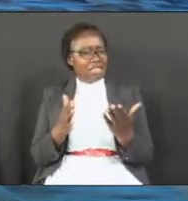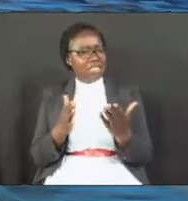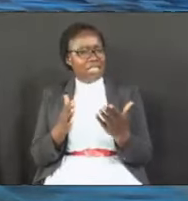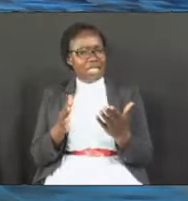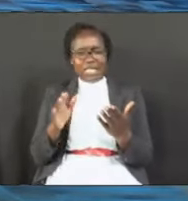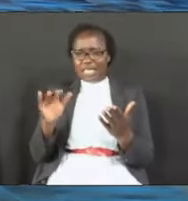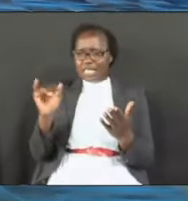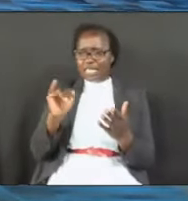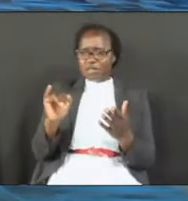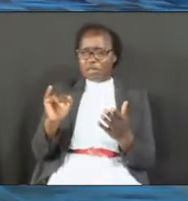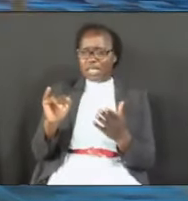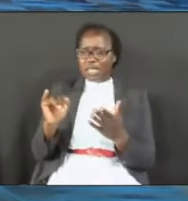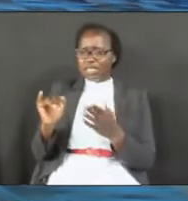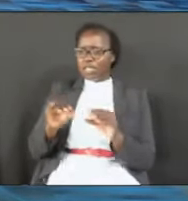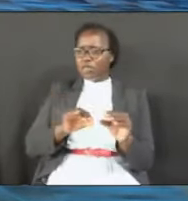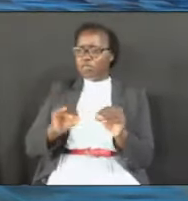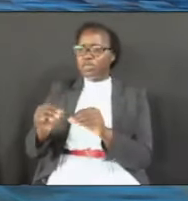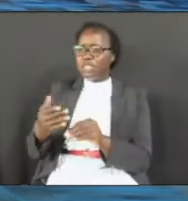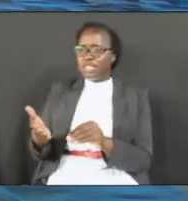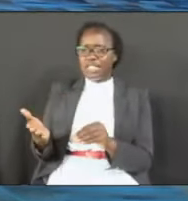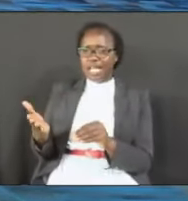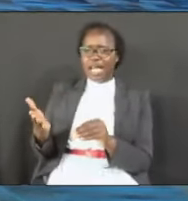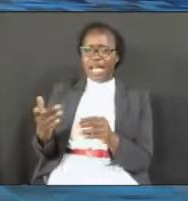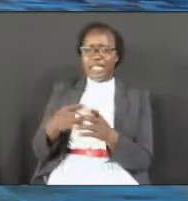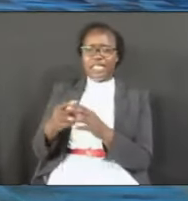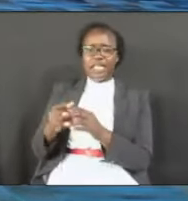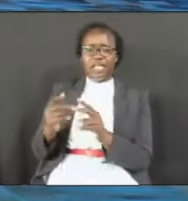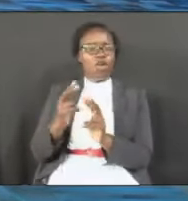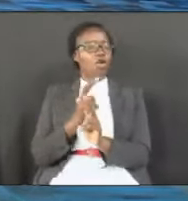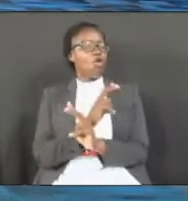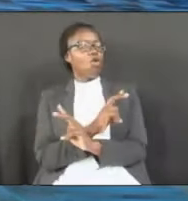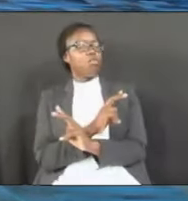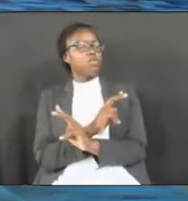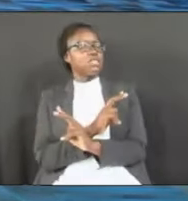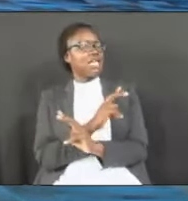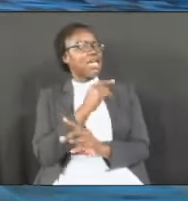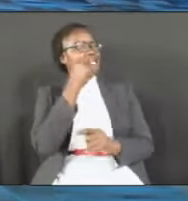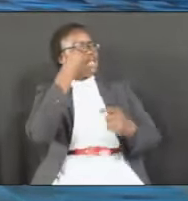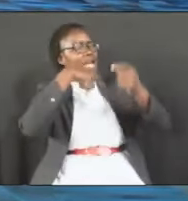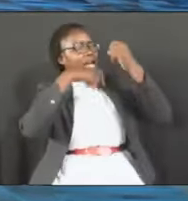him somewhere in some shrubs there. And then she went the other opposite direction. And she sat and